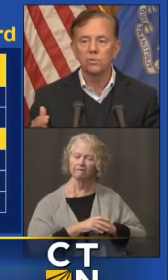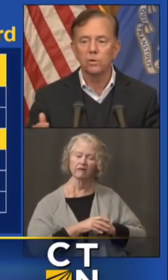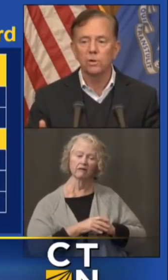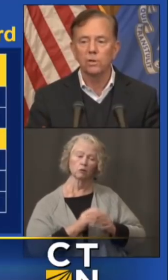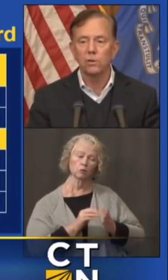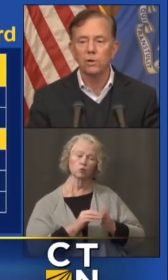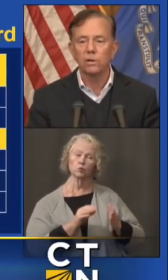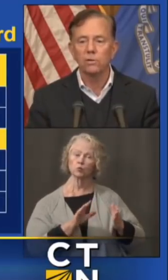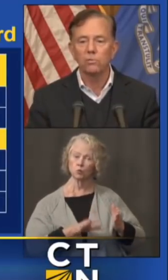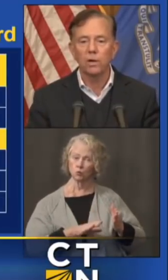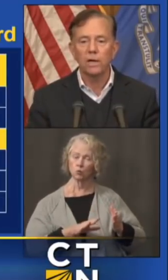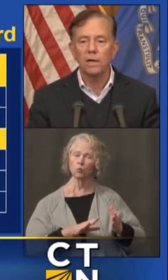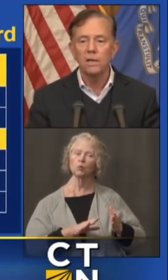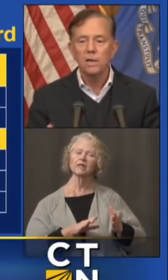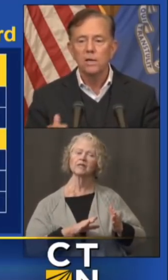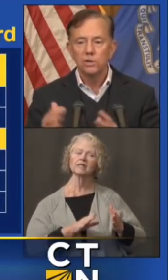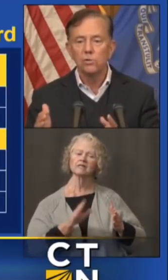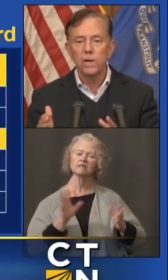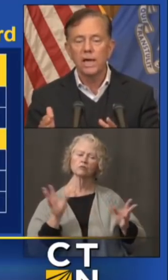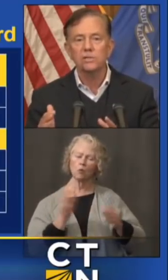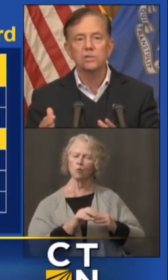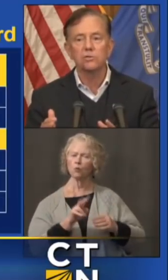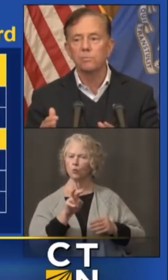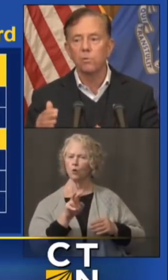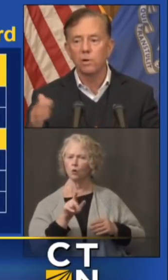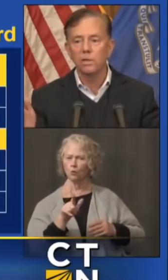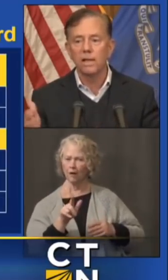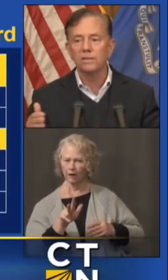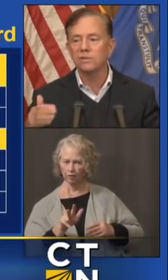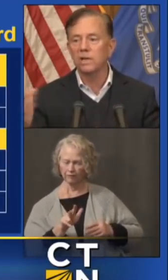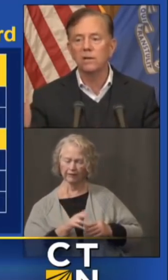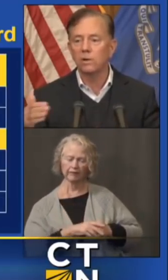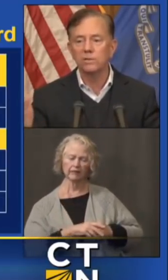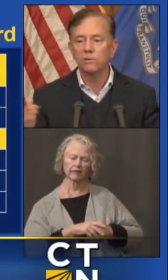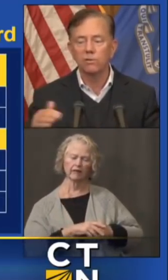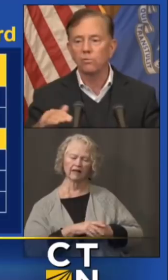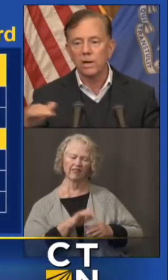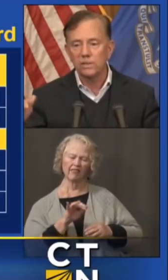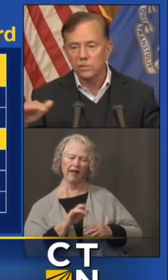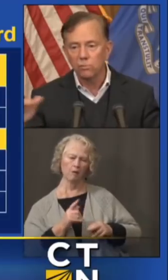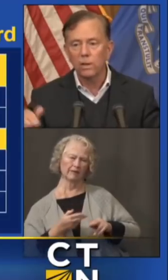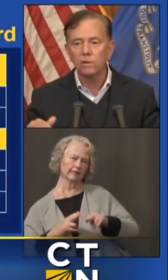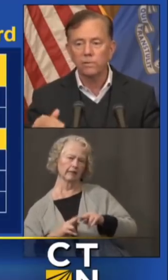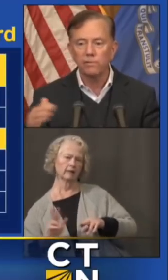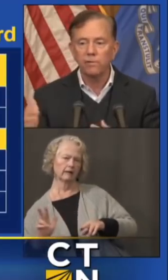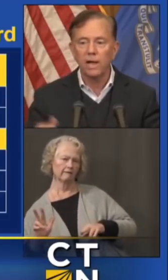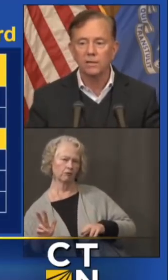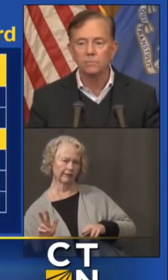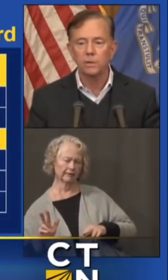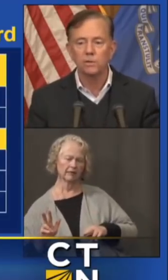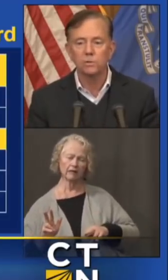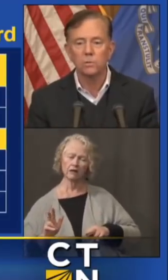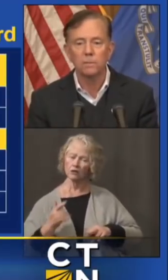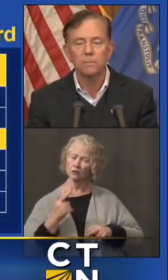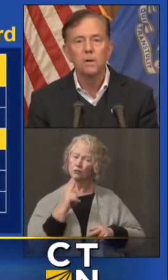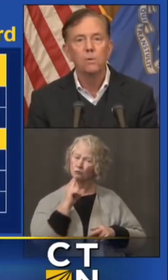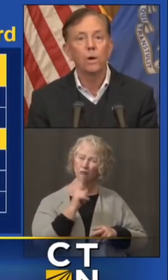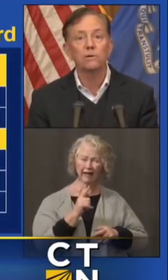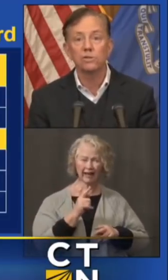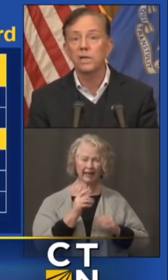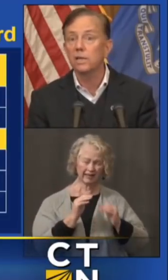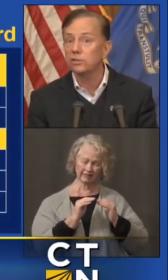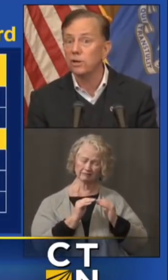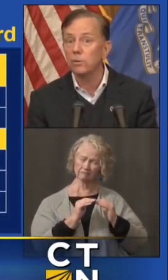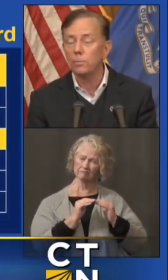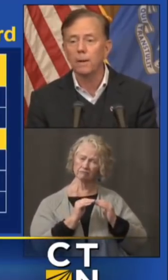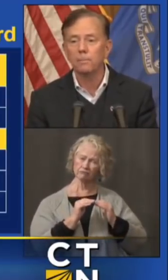of 233 new cases reported. That's an increase of 3, so relatively flat compared to what